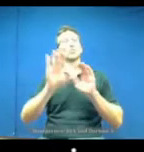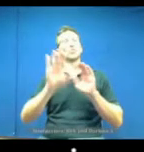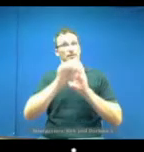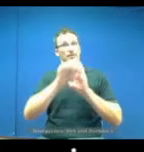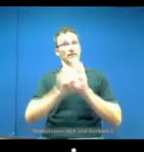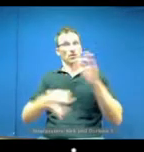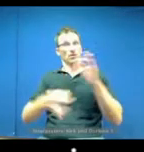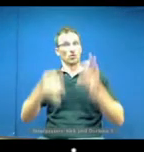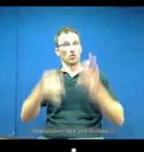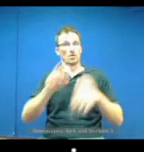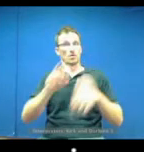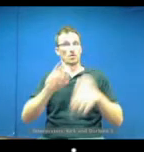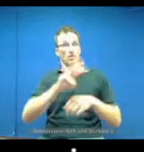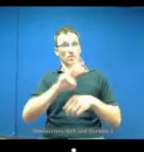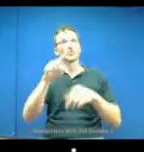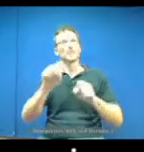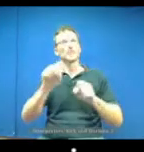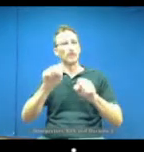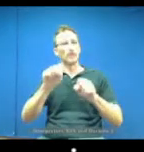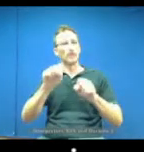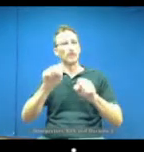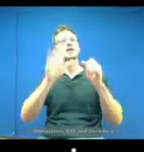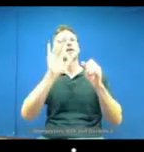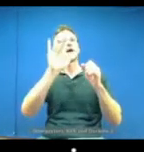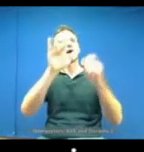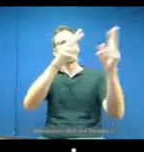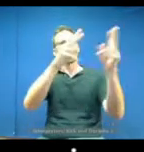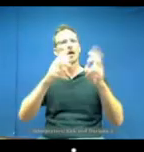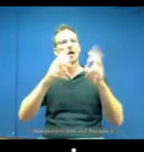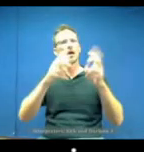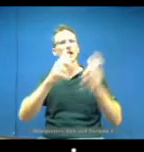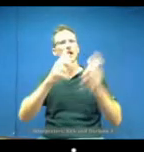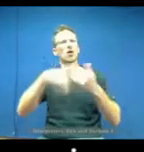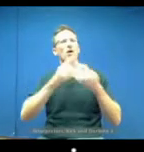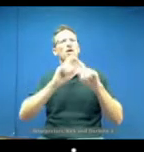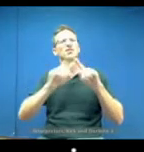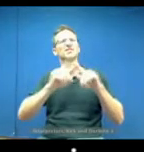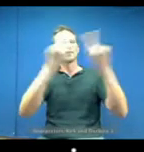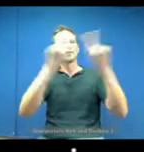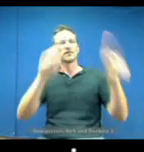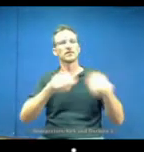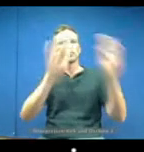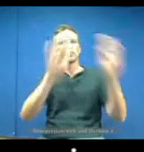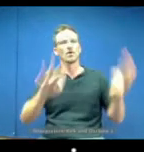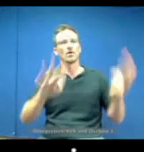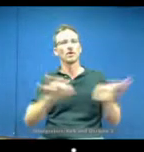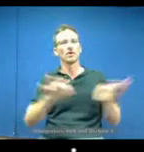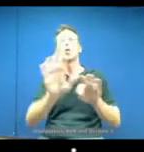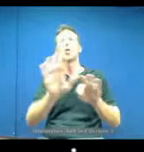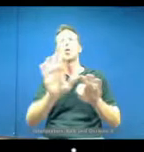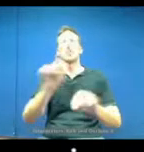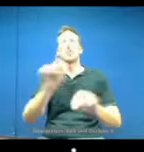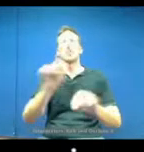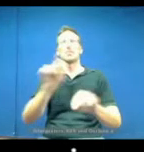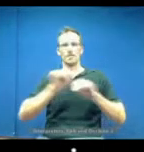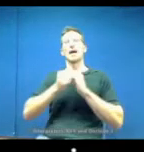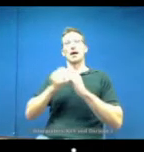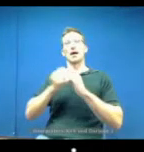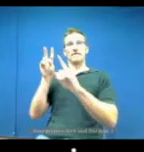fill out to, well, I should back up. To file a domestic violence protective order, you fill out a